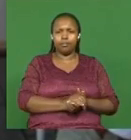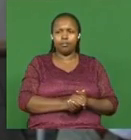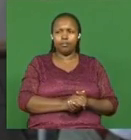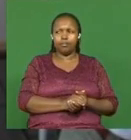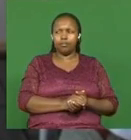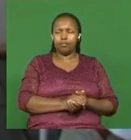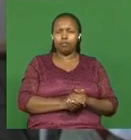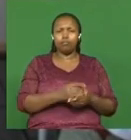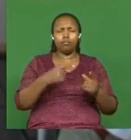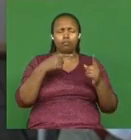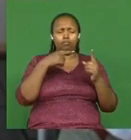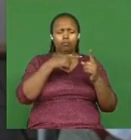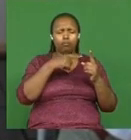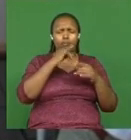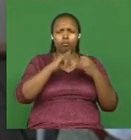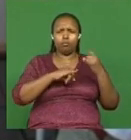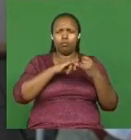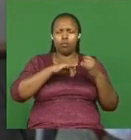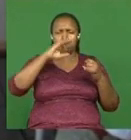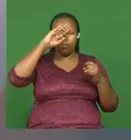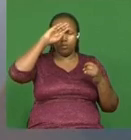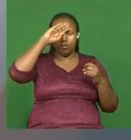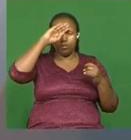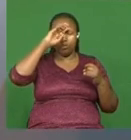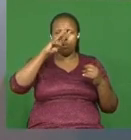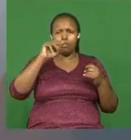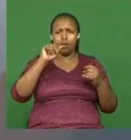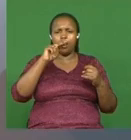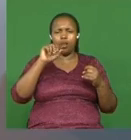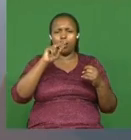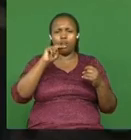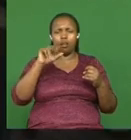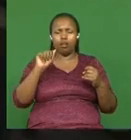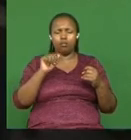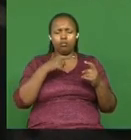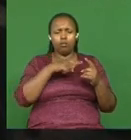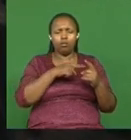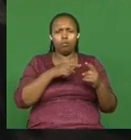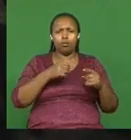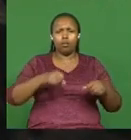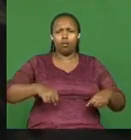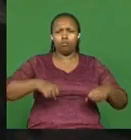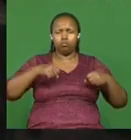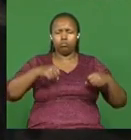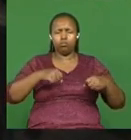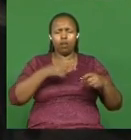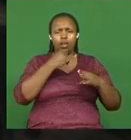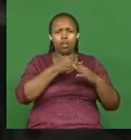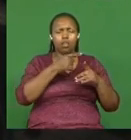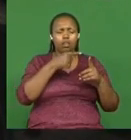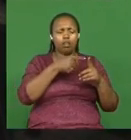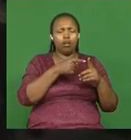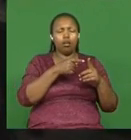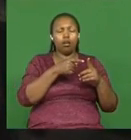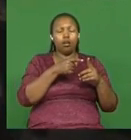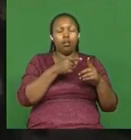Sibusiso Manana lobe sigabene licembu lembabane swaloza sichasile sedulu kweminyaka yamashumi lamabili lapho bekabambe isikhundla sokuba ngumphathi kulelicembu sishiye